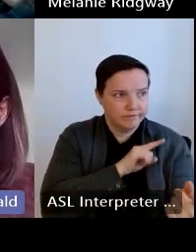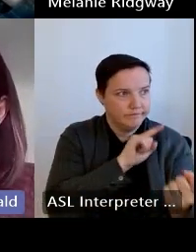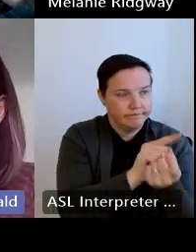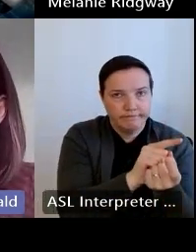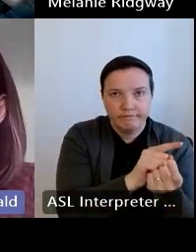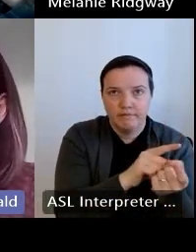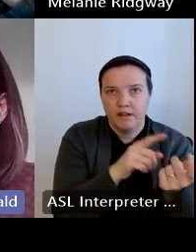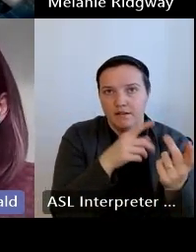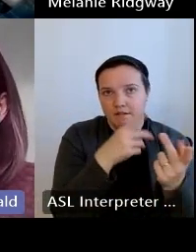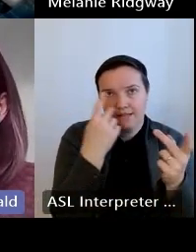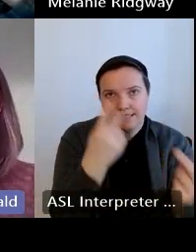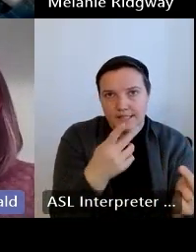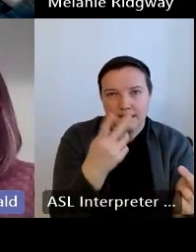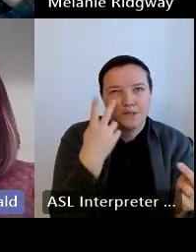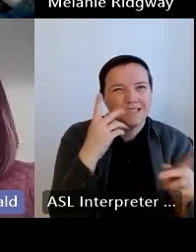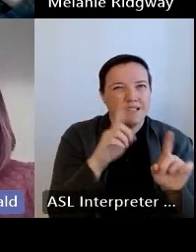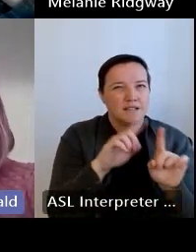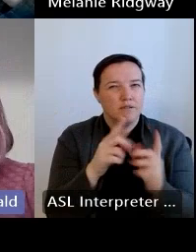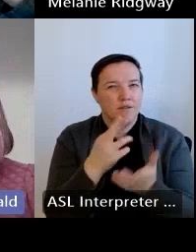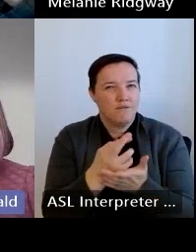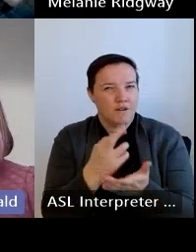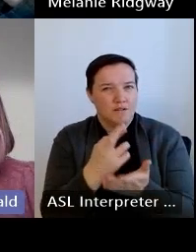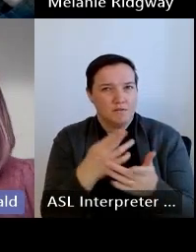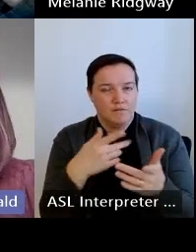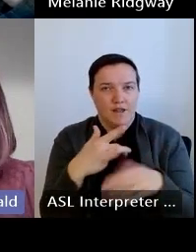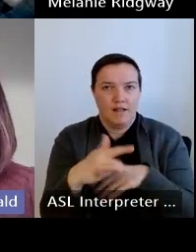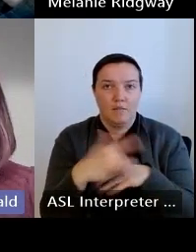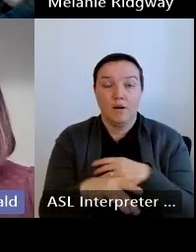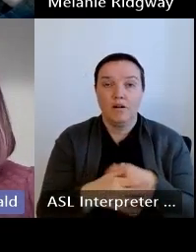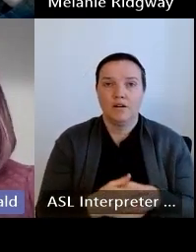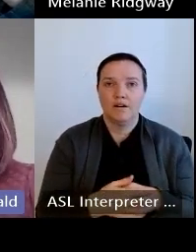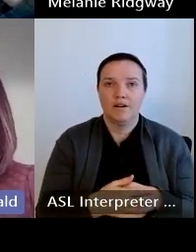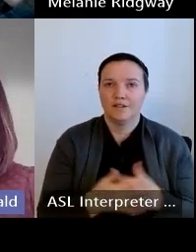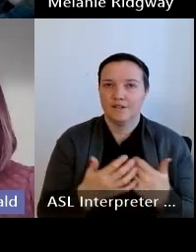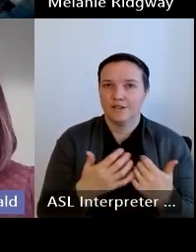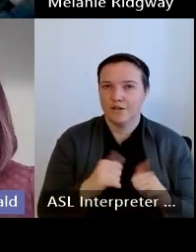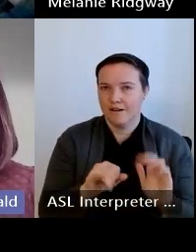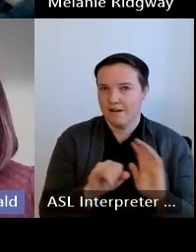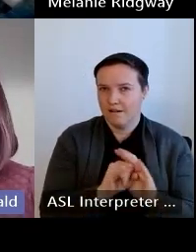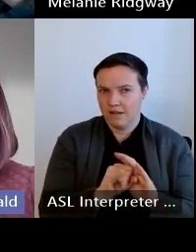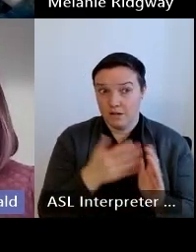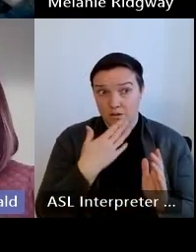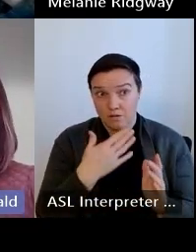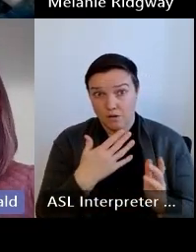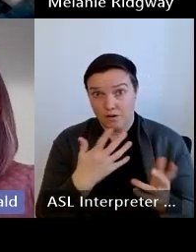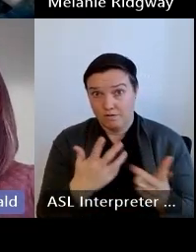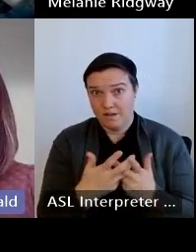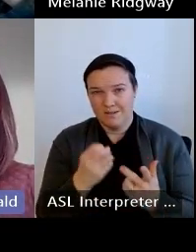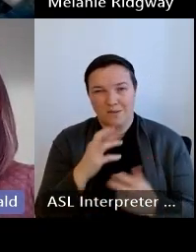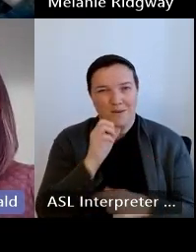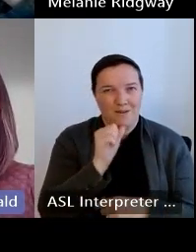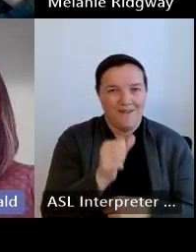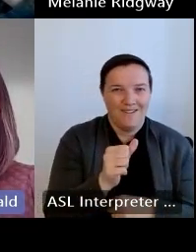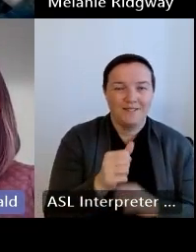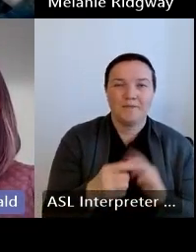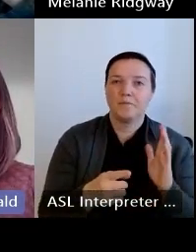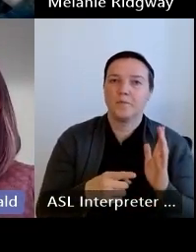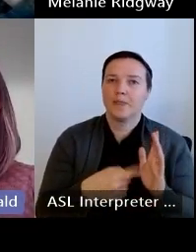exploring the different resources that are offered and seeing if it's going to be a good fit, because sometimes it's not,